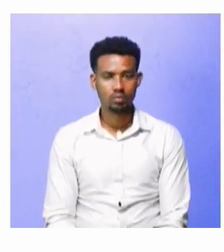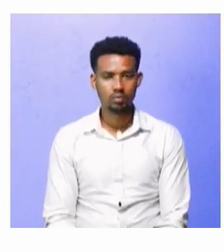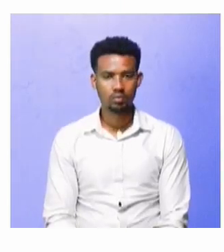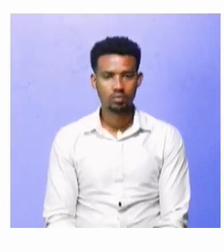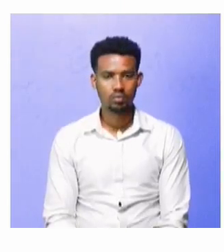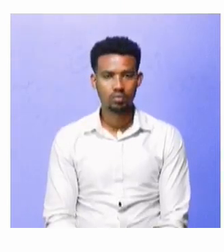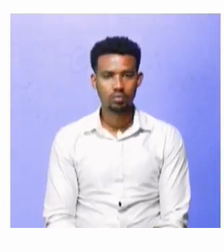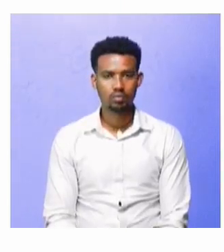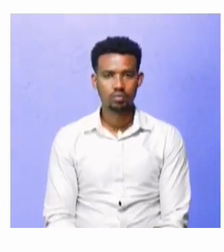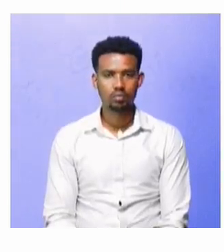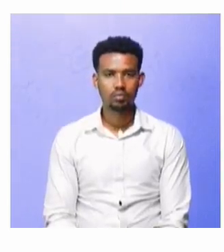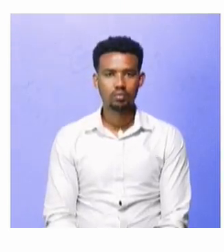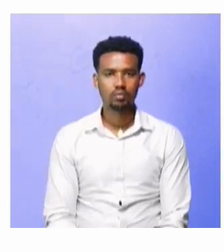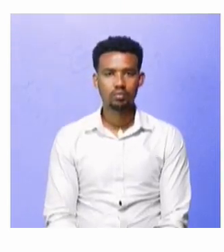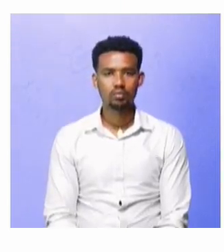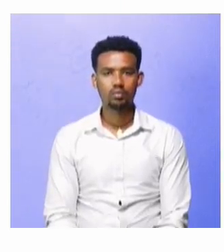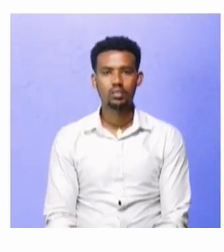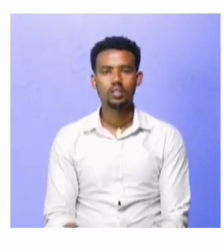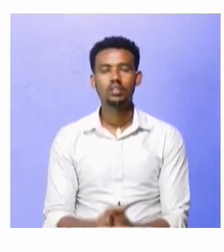the delay